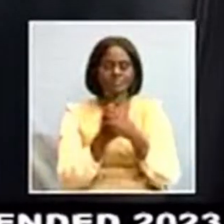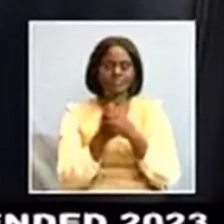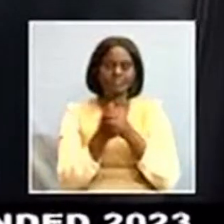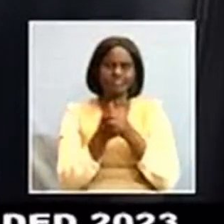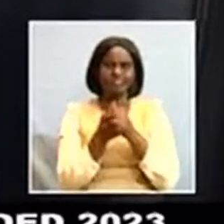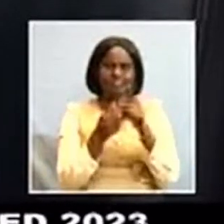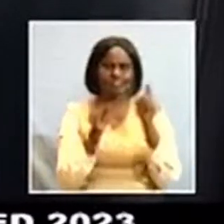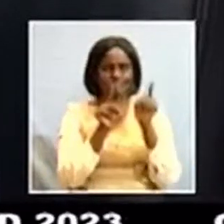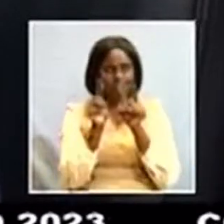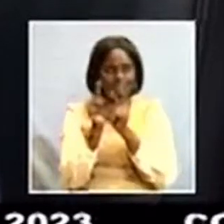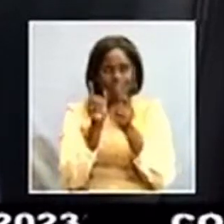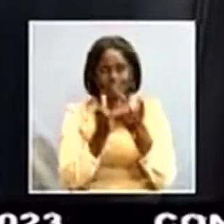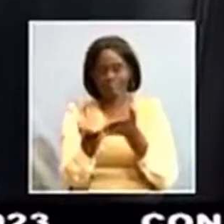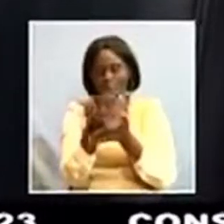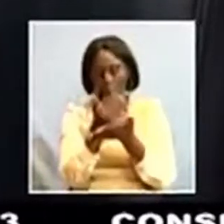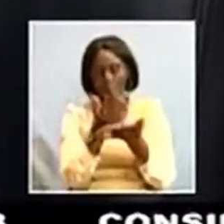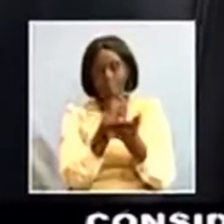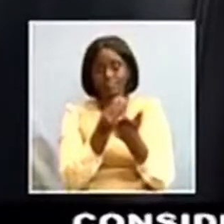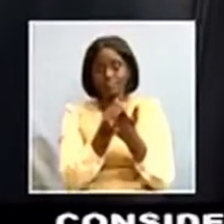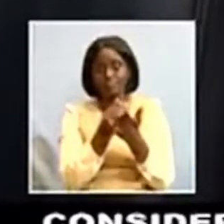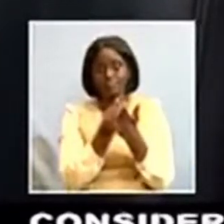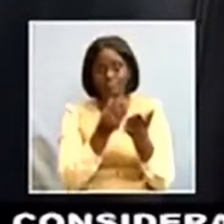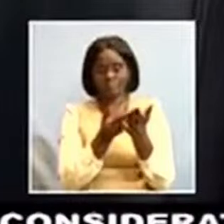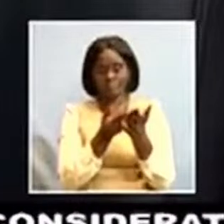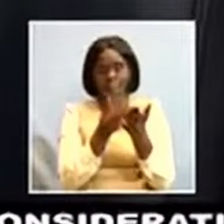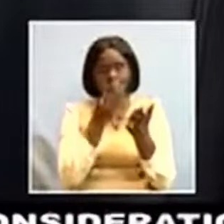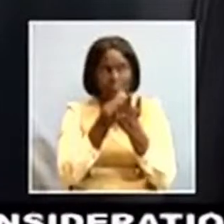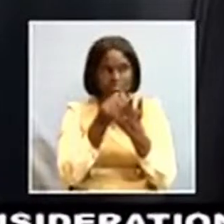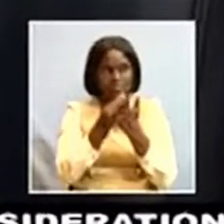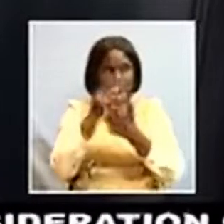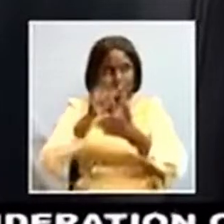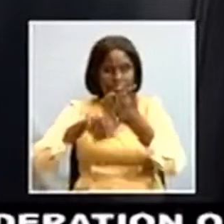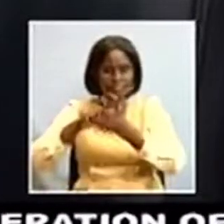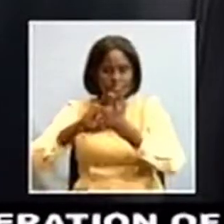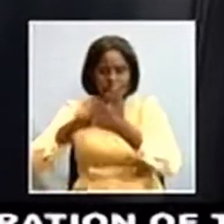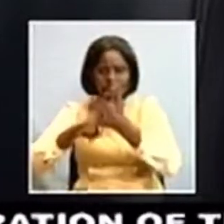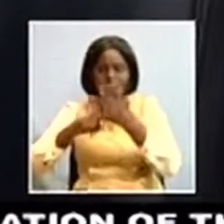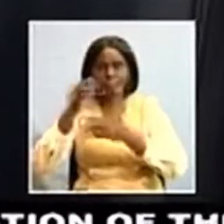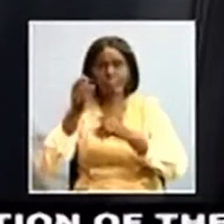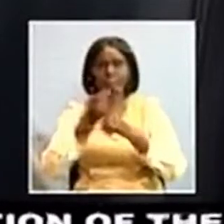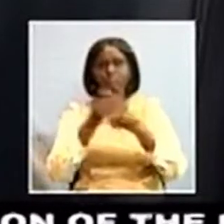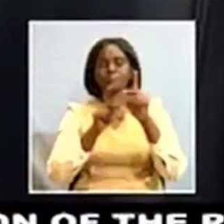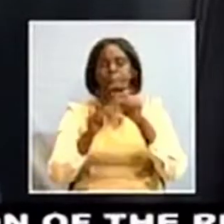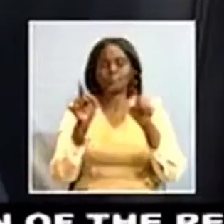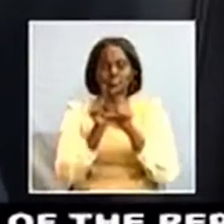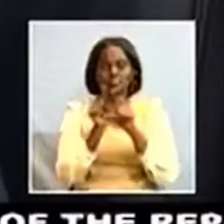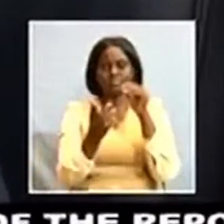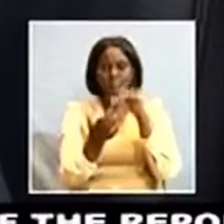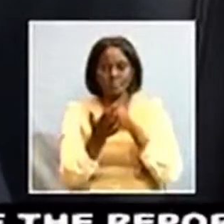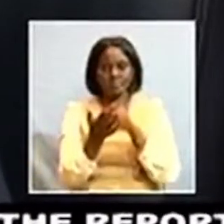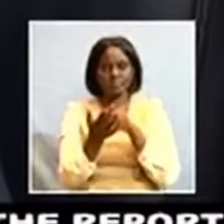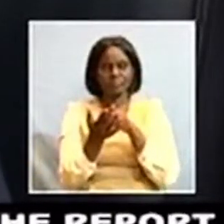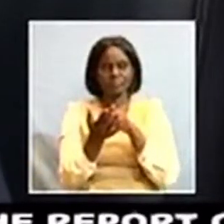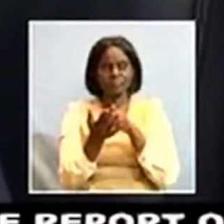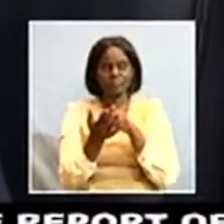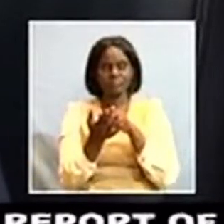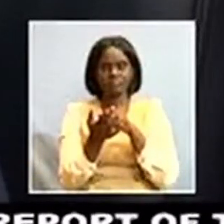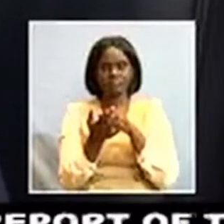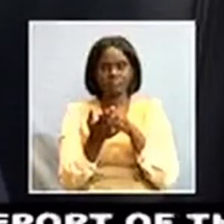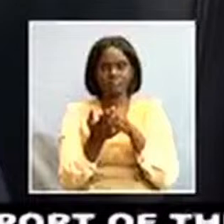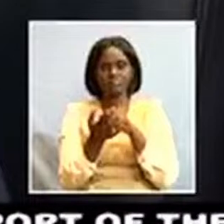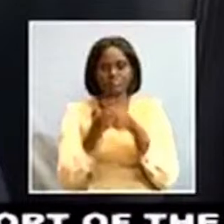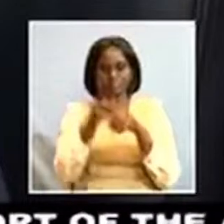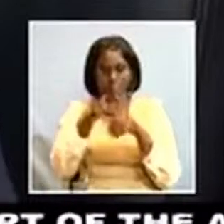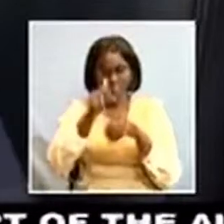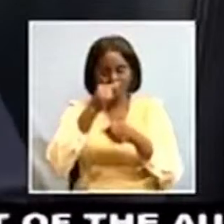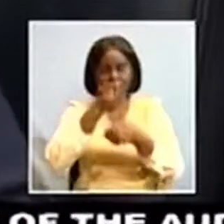you are also collecting fees, levies from people, and you